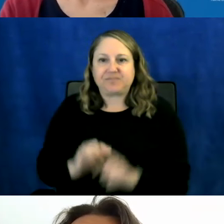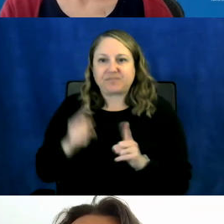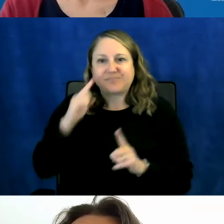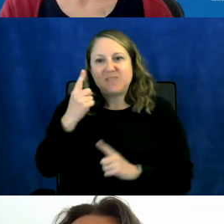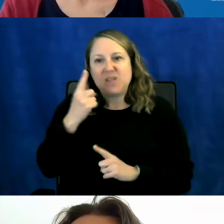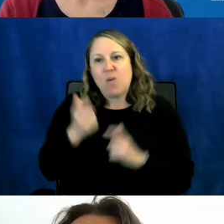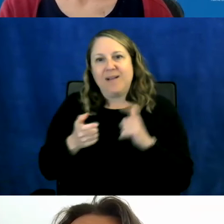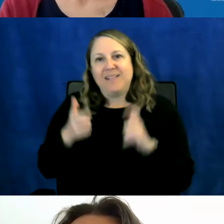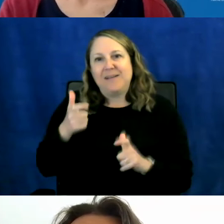biggest